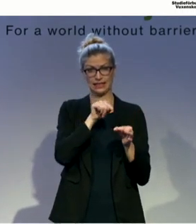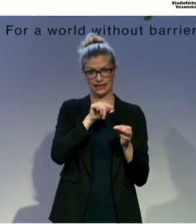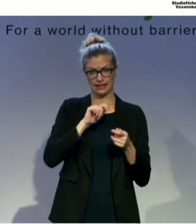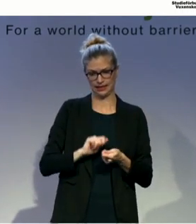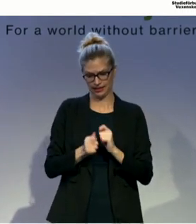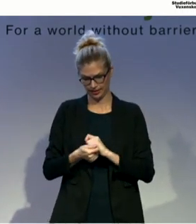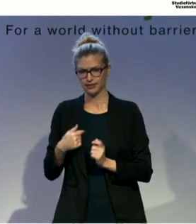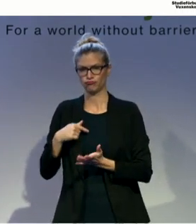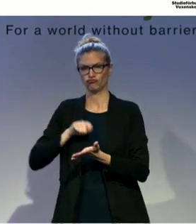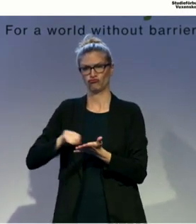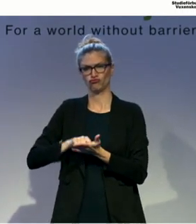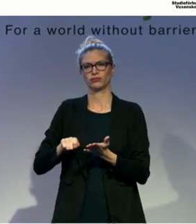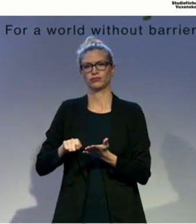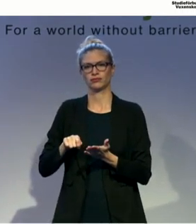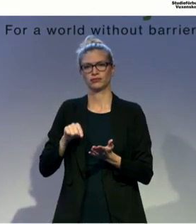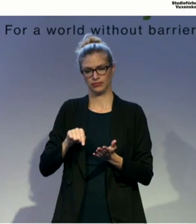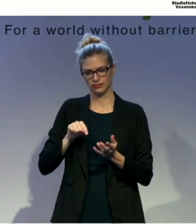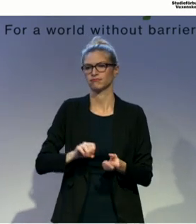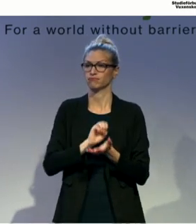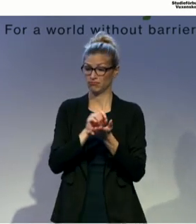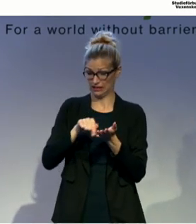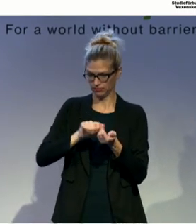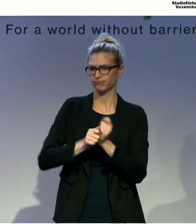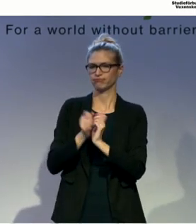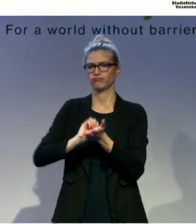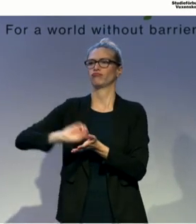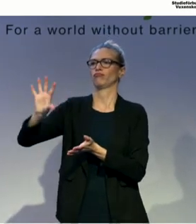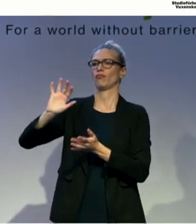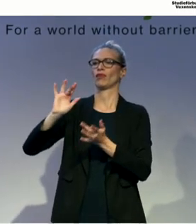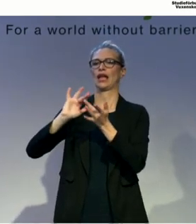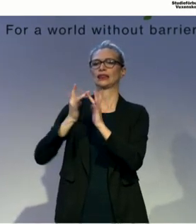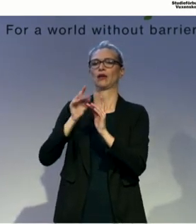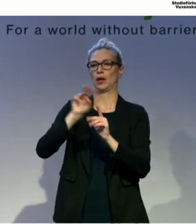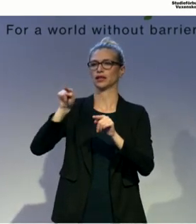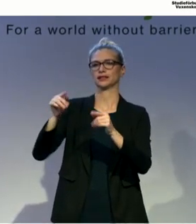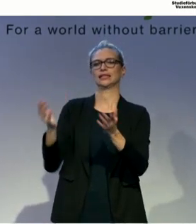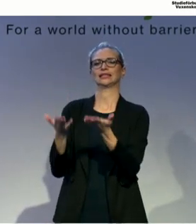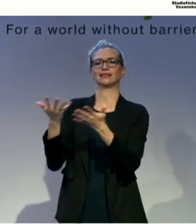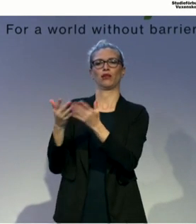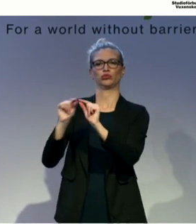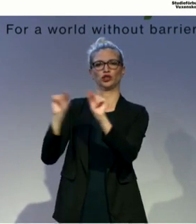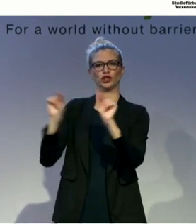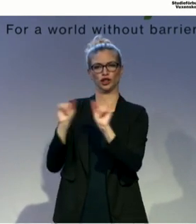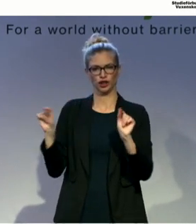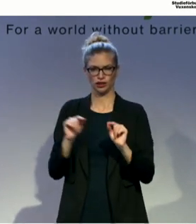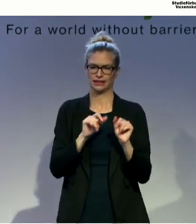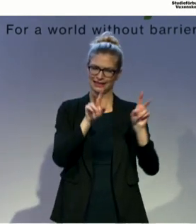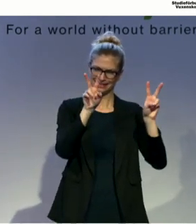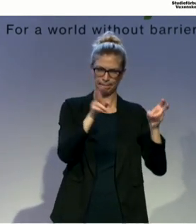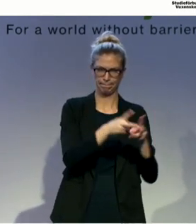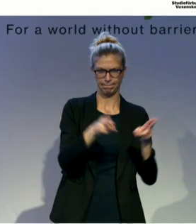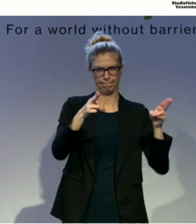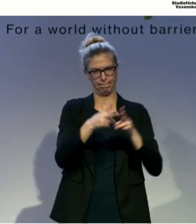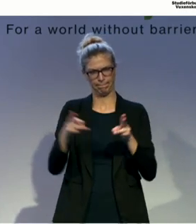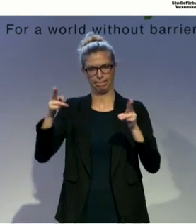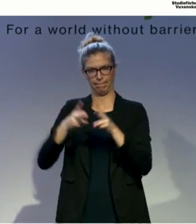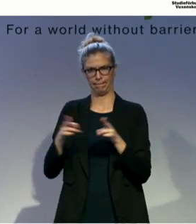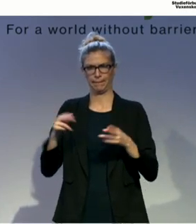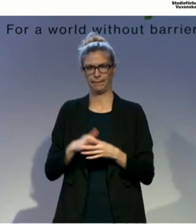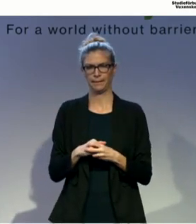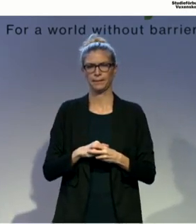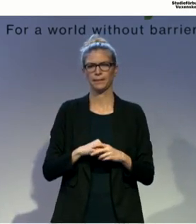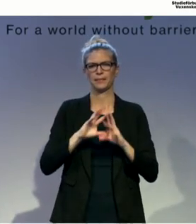The course contains 10 chapters. Each chapter starts with a video clip where I give my best advice on how to write